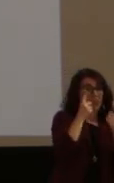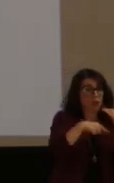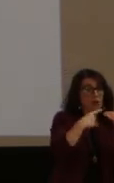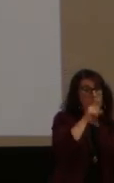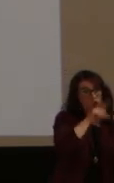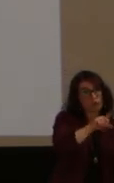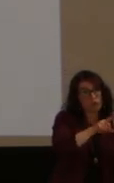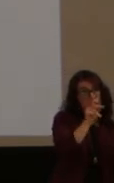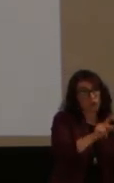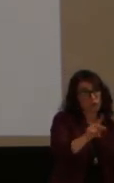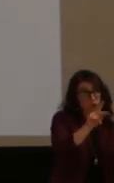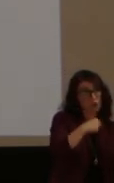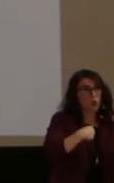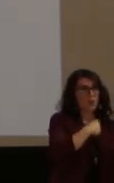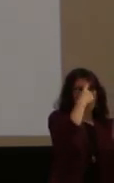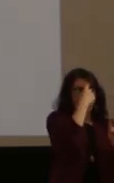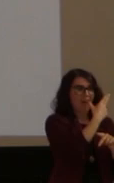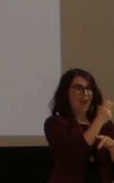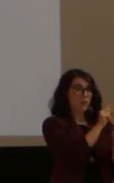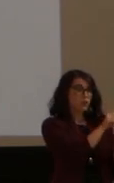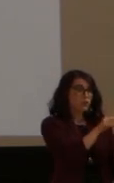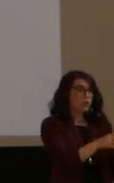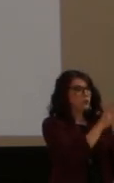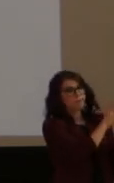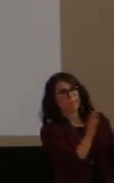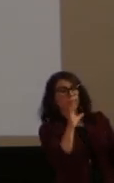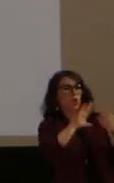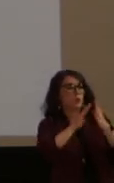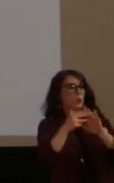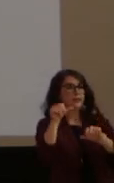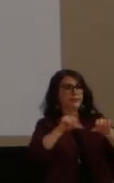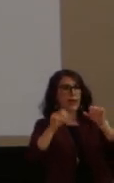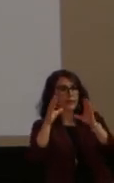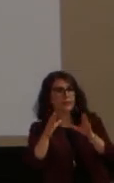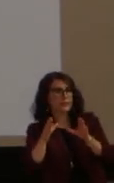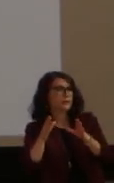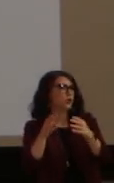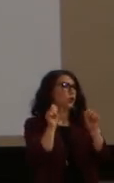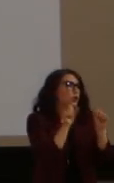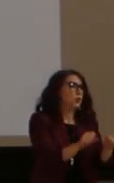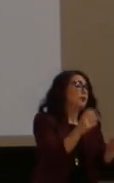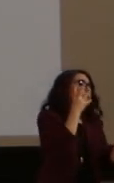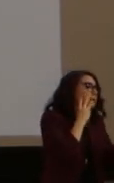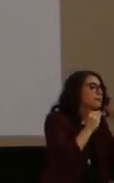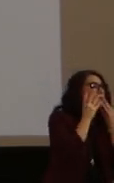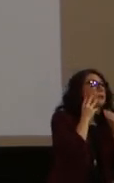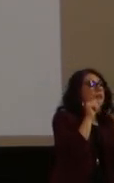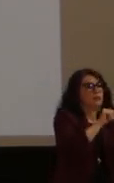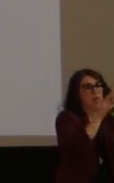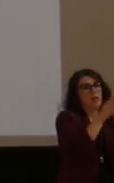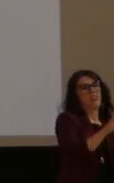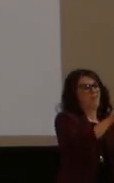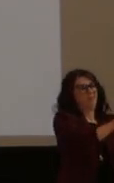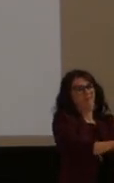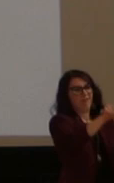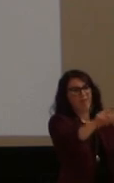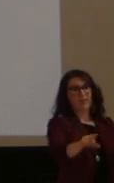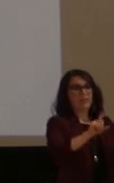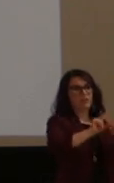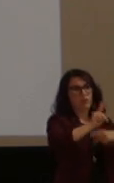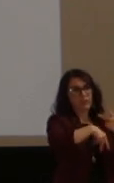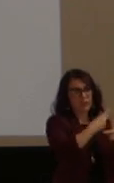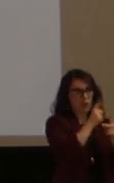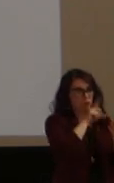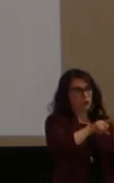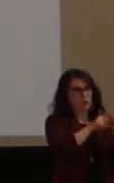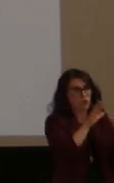about everyone from high school students to community scientists to seasoned scientists from research institutions around